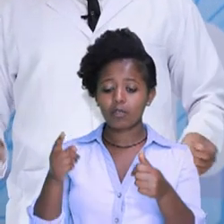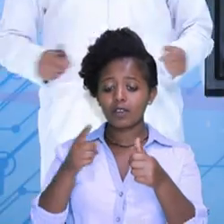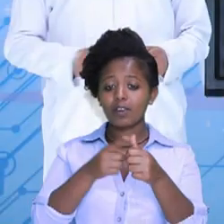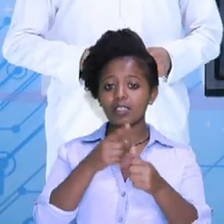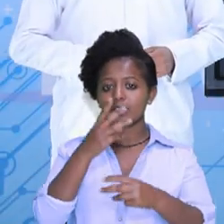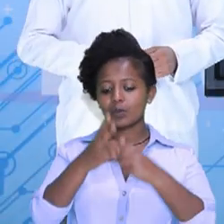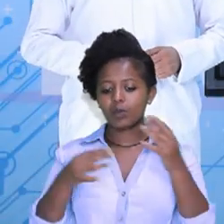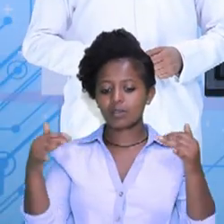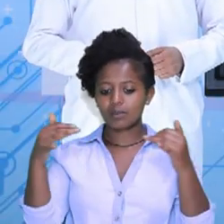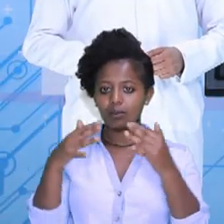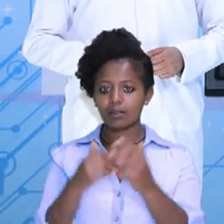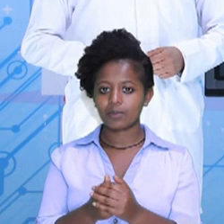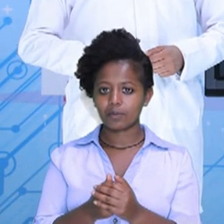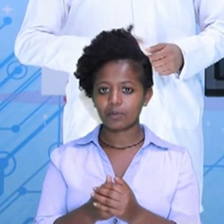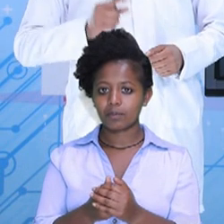World War.